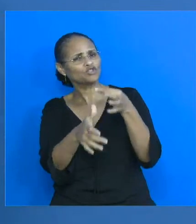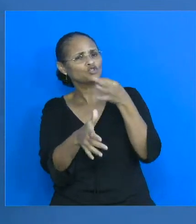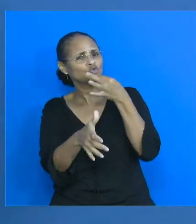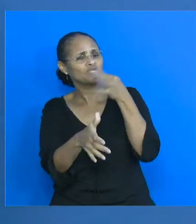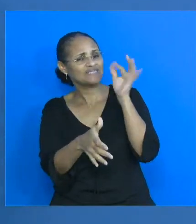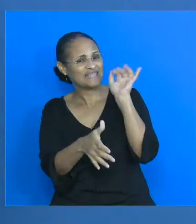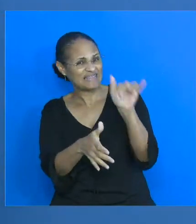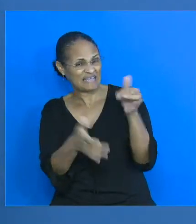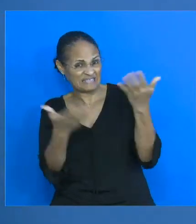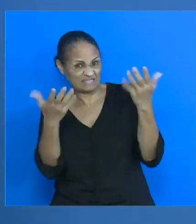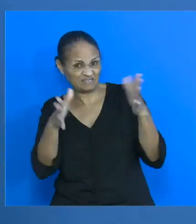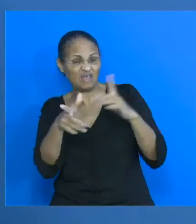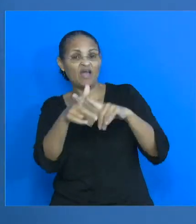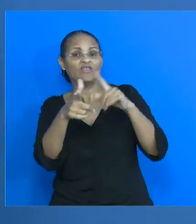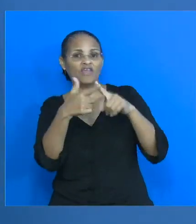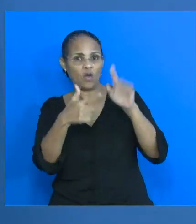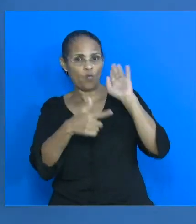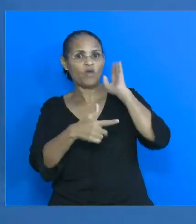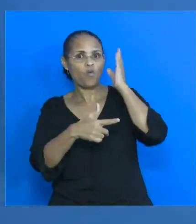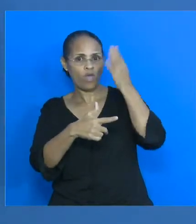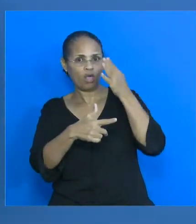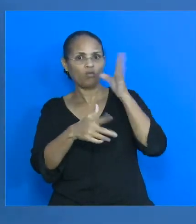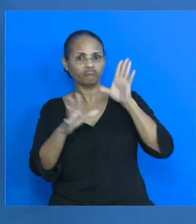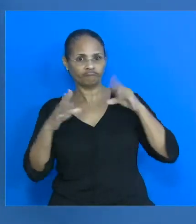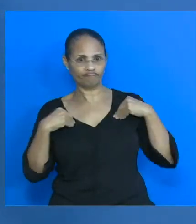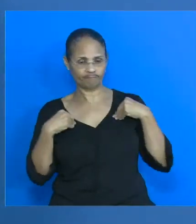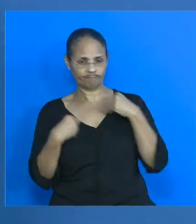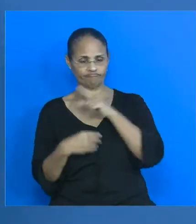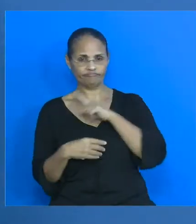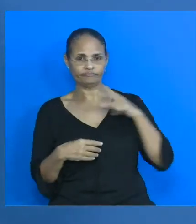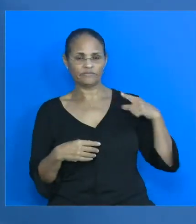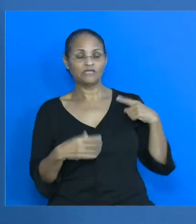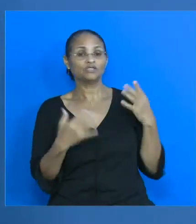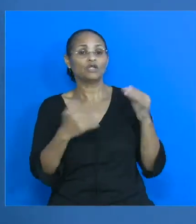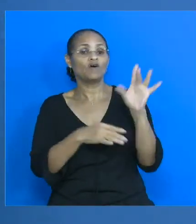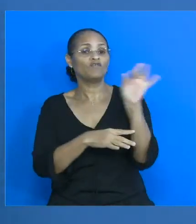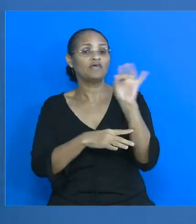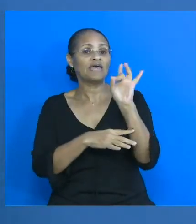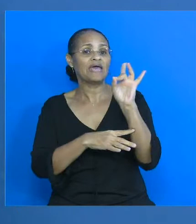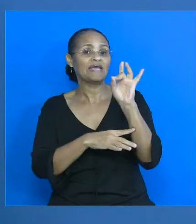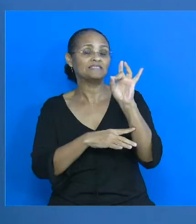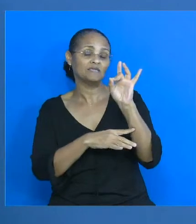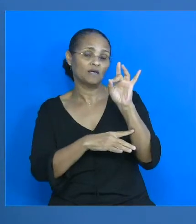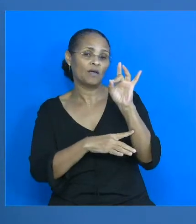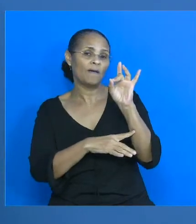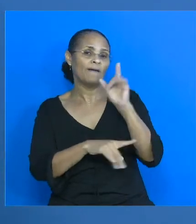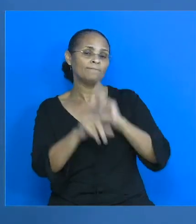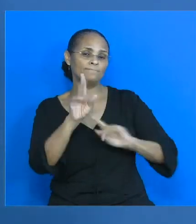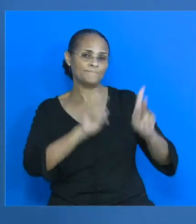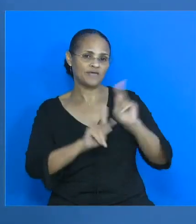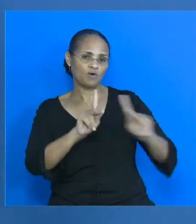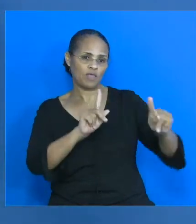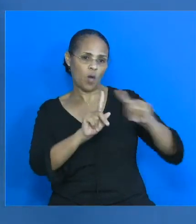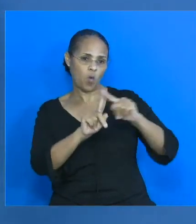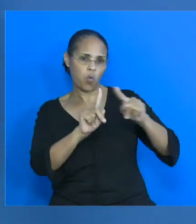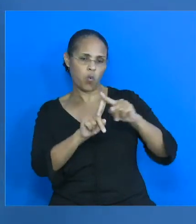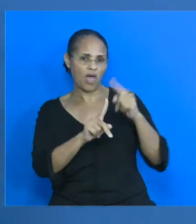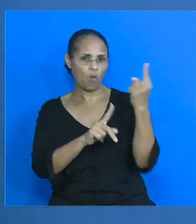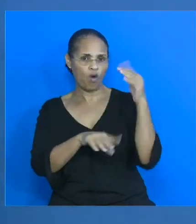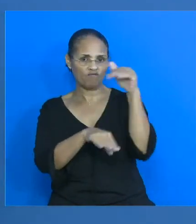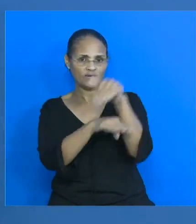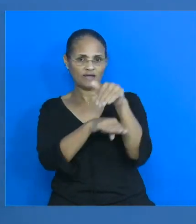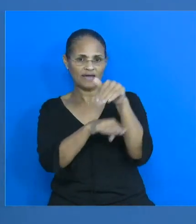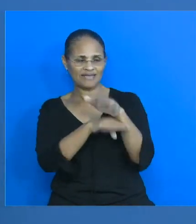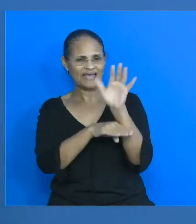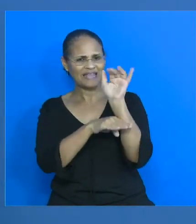be a regulation and we'll table it. Awesome. And for the 8 new positive test results that were yesterday, and then obviously the ones from tonight, that still